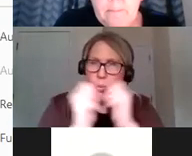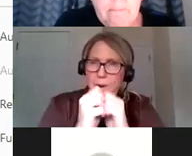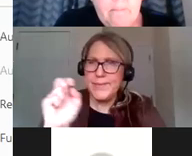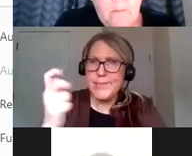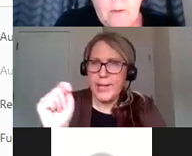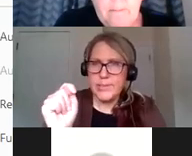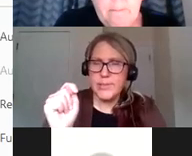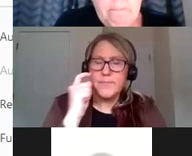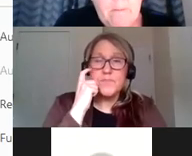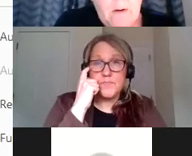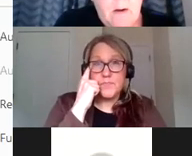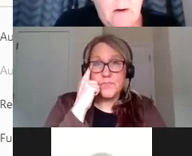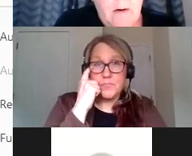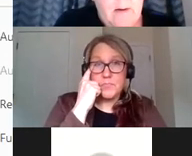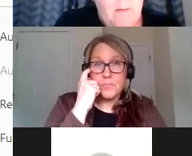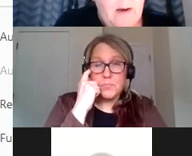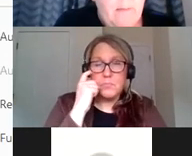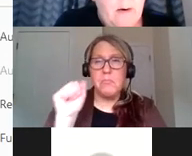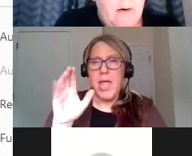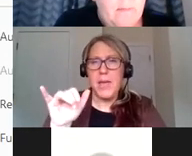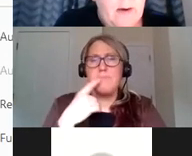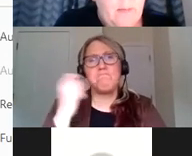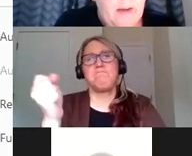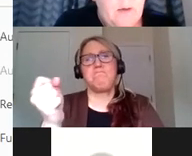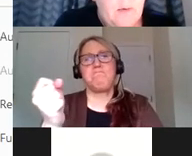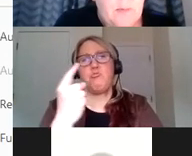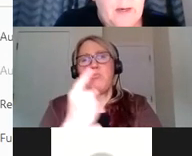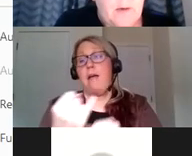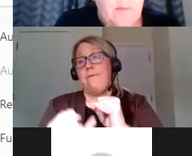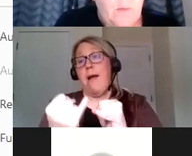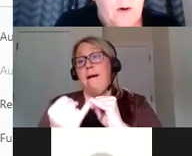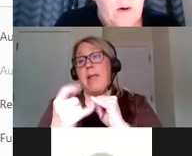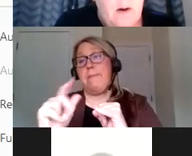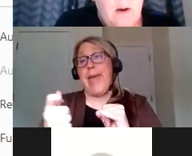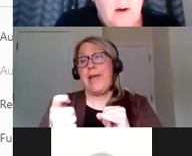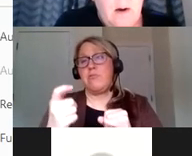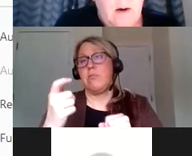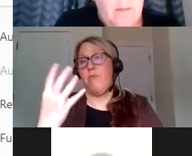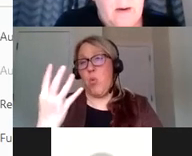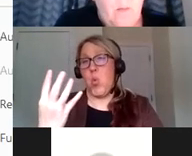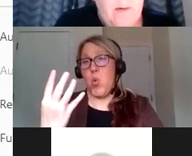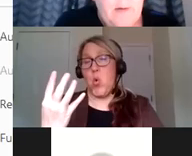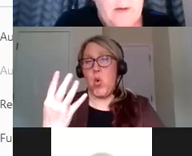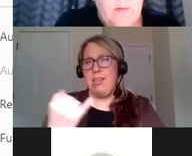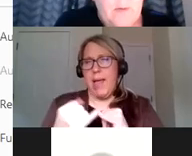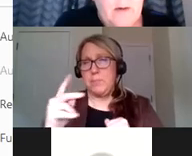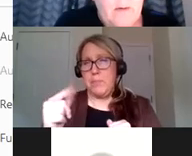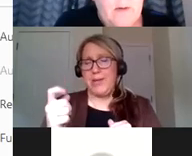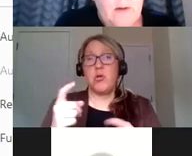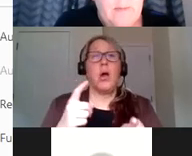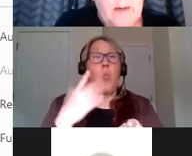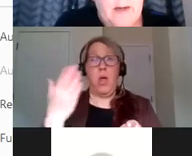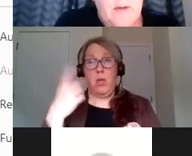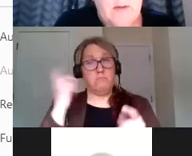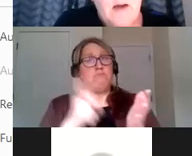Yes. Yeah. All right, and then we have our final page, which is page 4. And one of the things we're going to notice